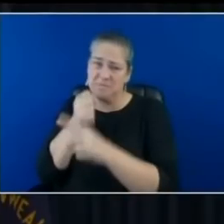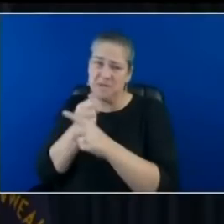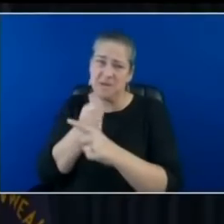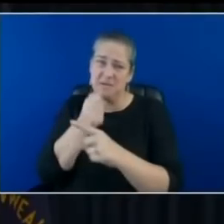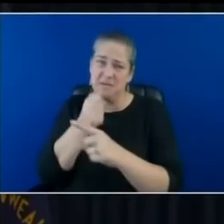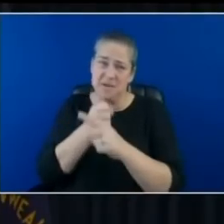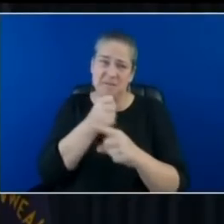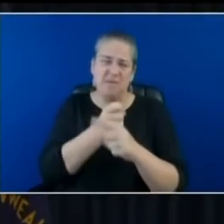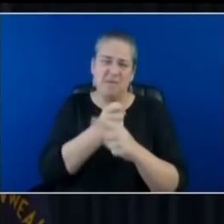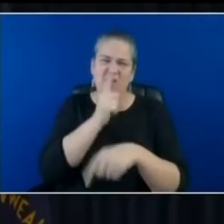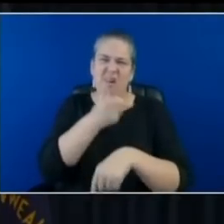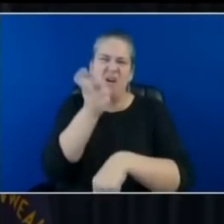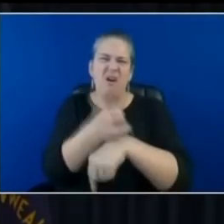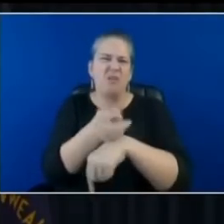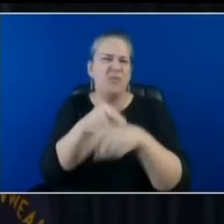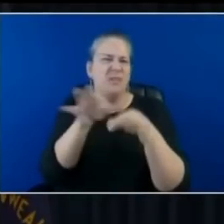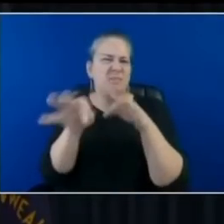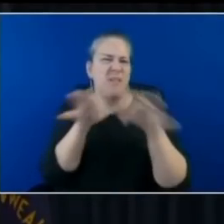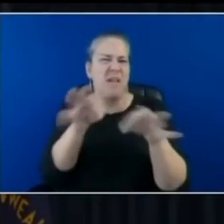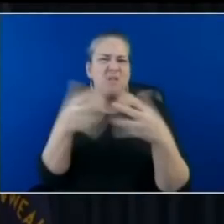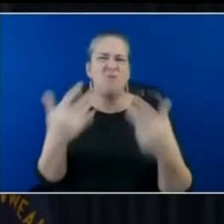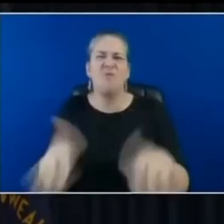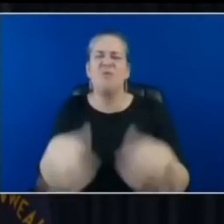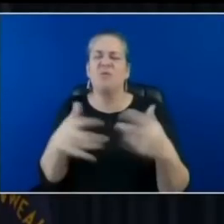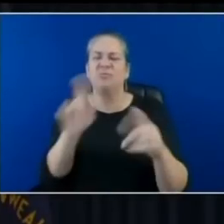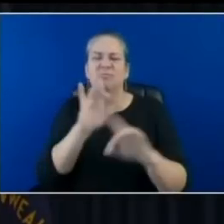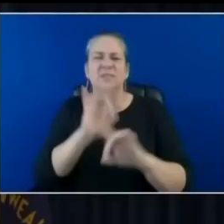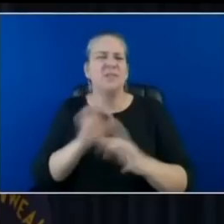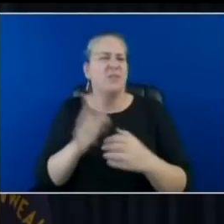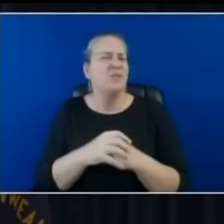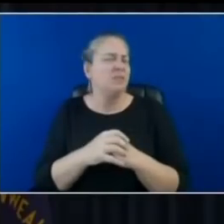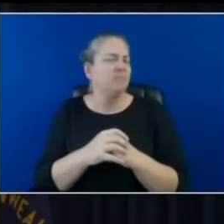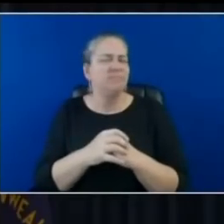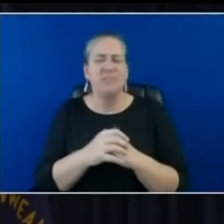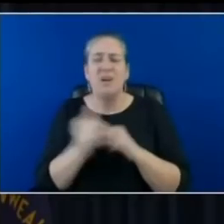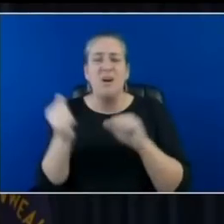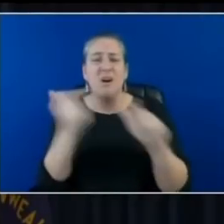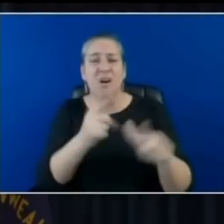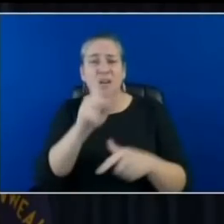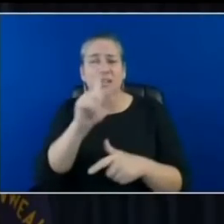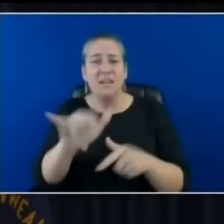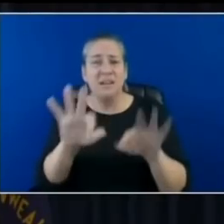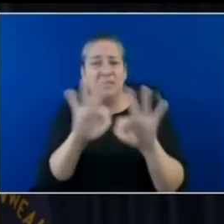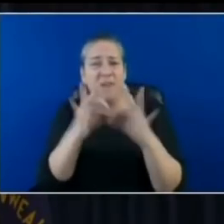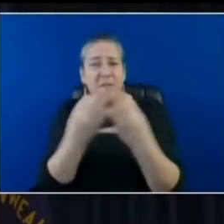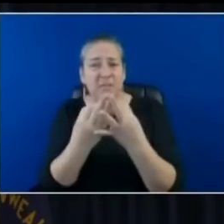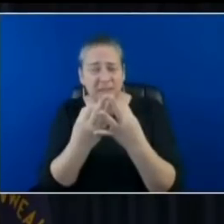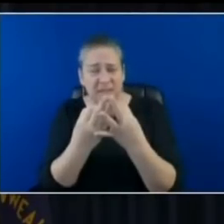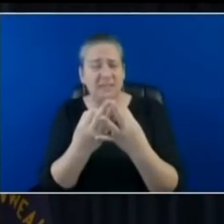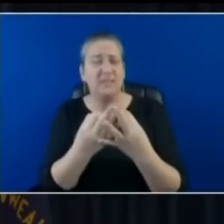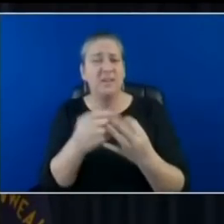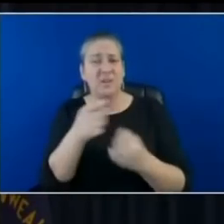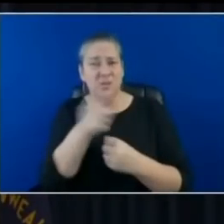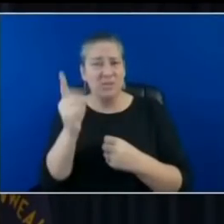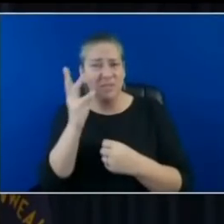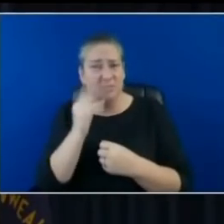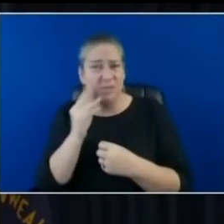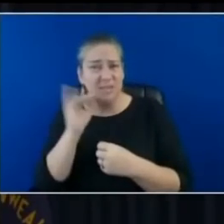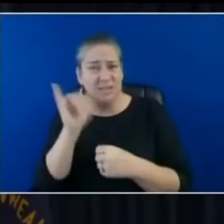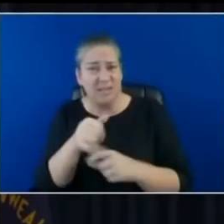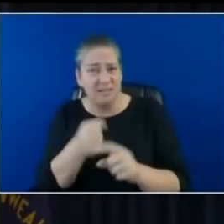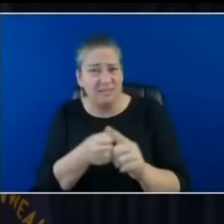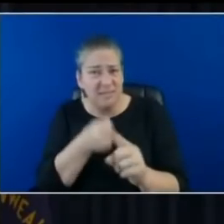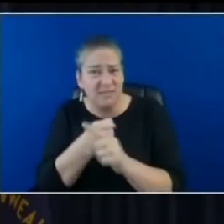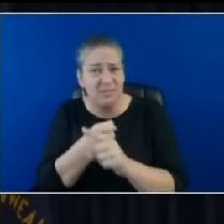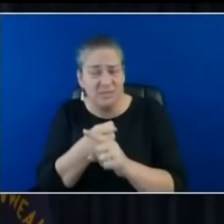put into words. To all of our Kentucky families that are impacted by this, we want you to know that we are